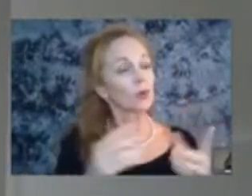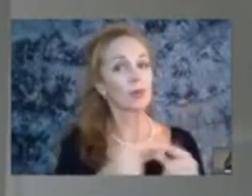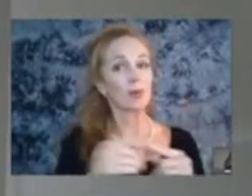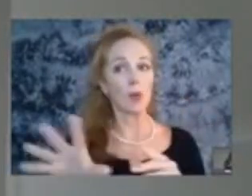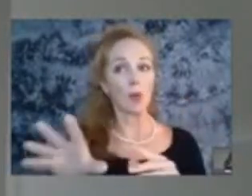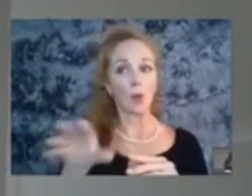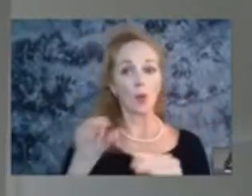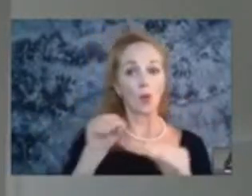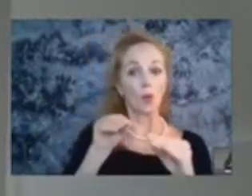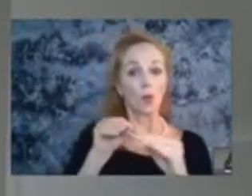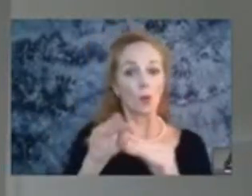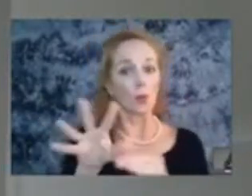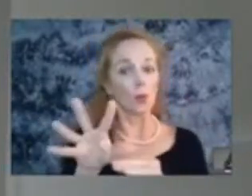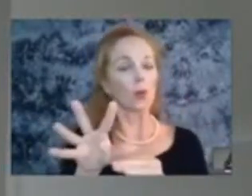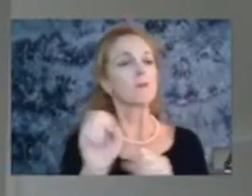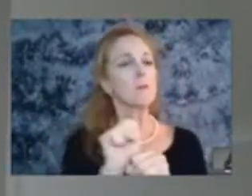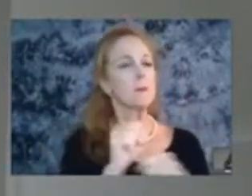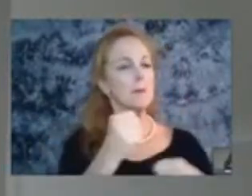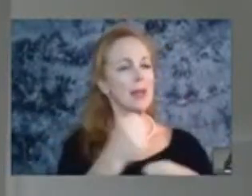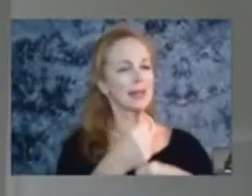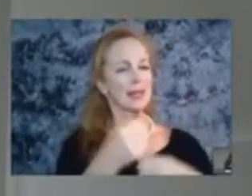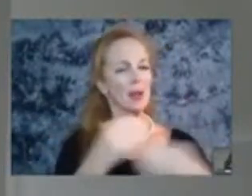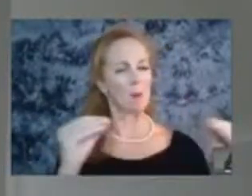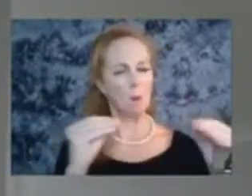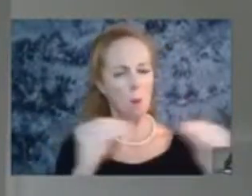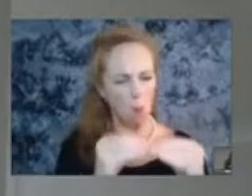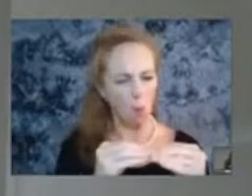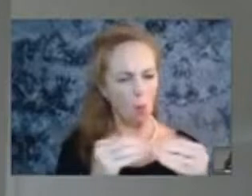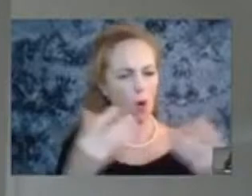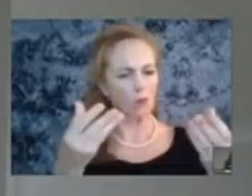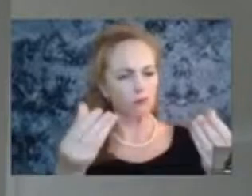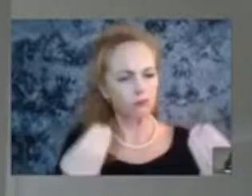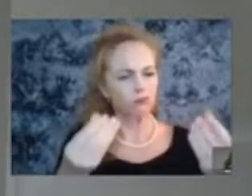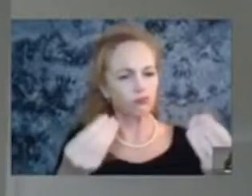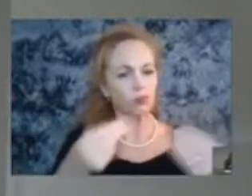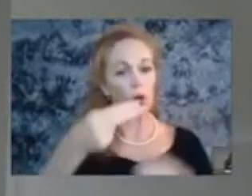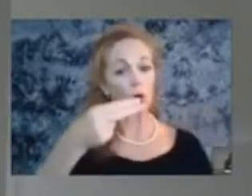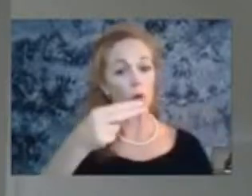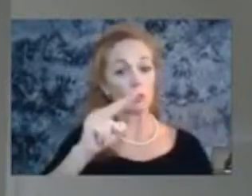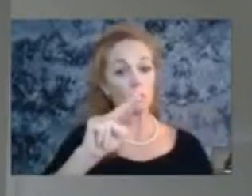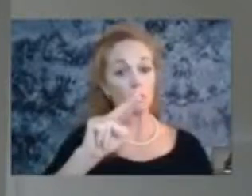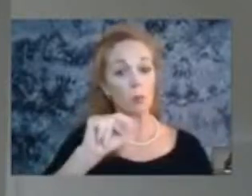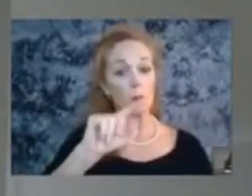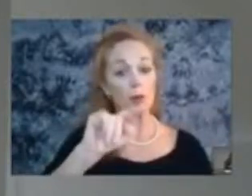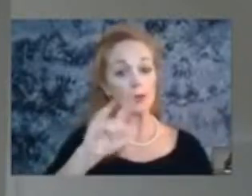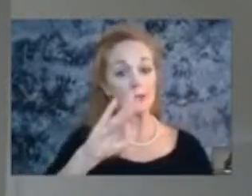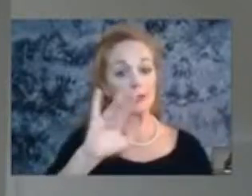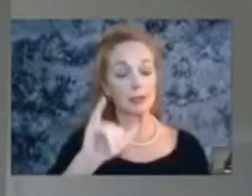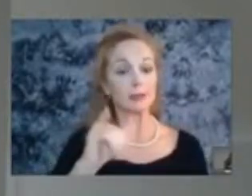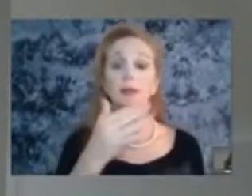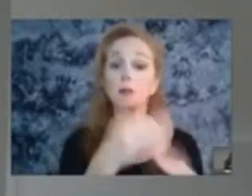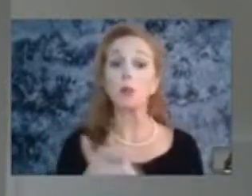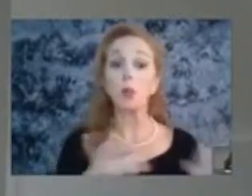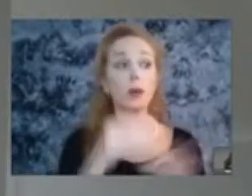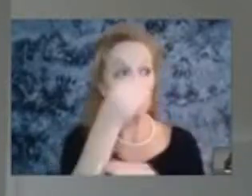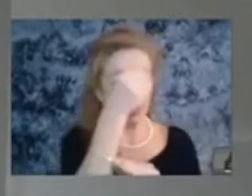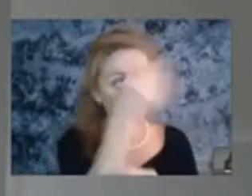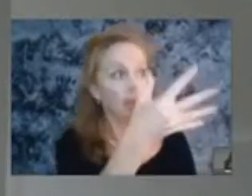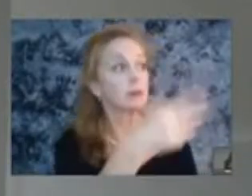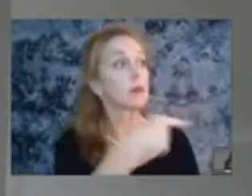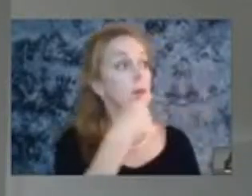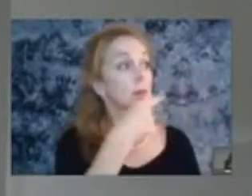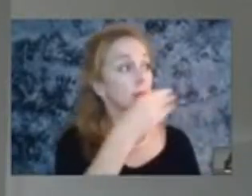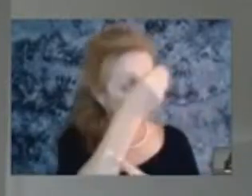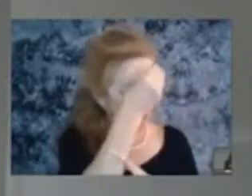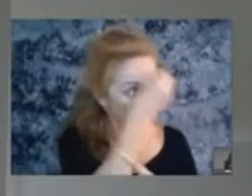we're producing more humidity. And I think that's really important for us to put out in the public, because if I'm understanding correctly, or maybe I should